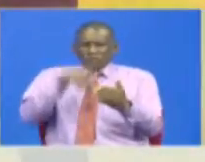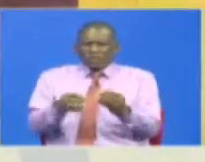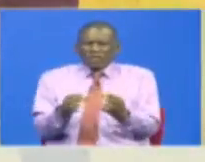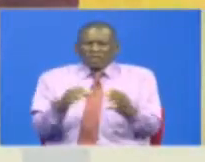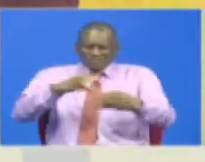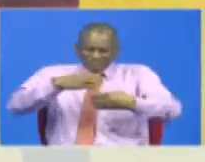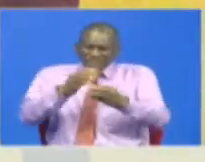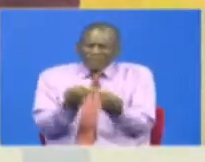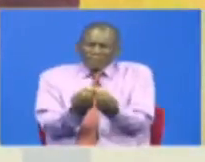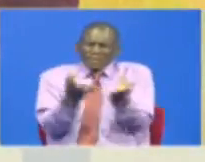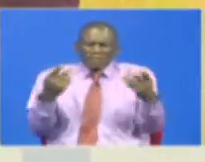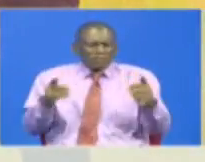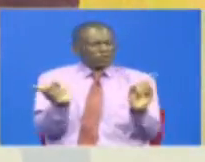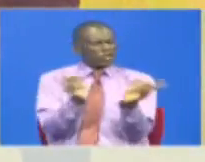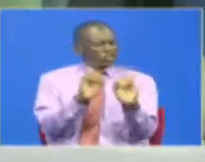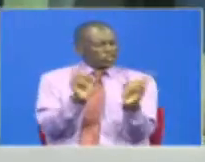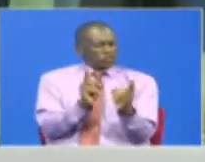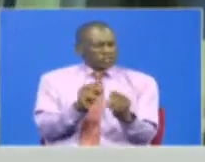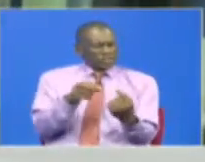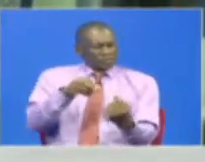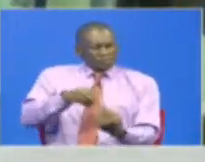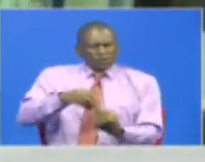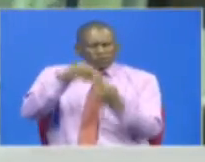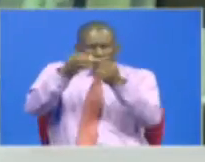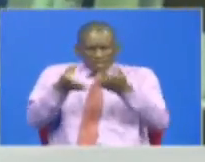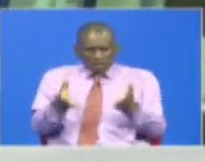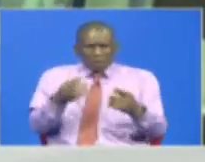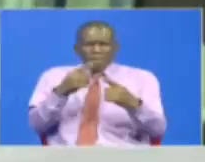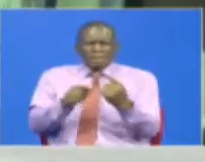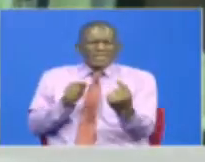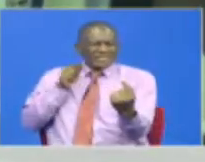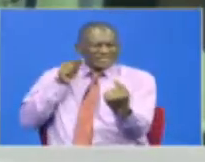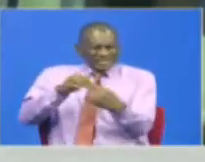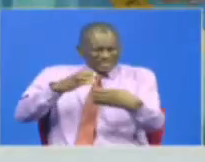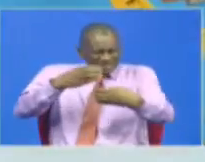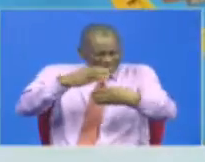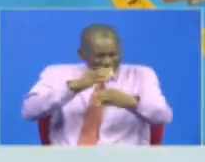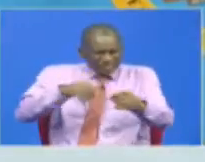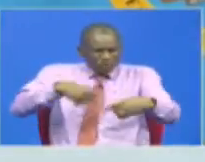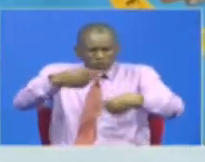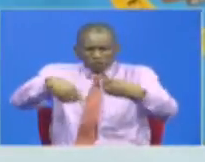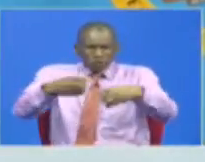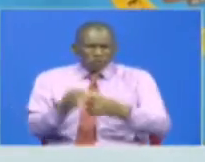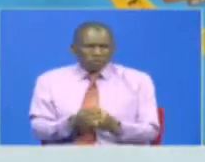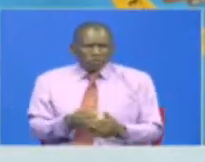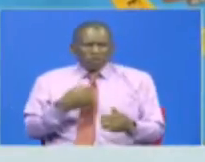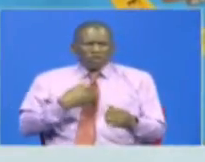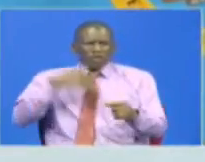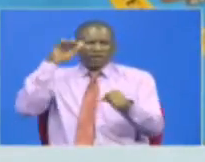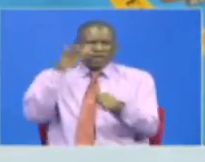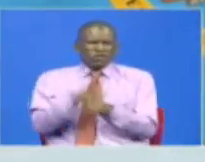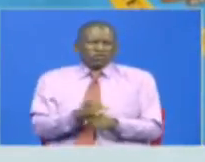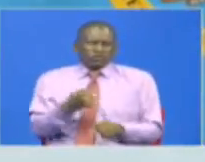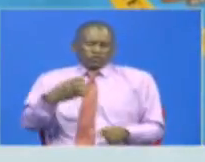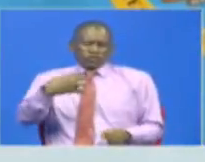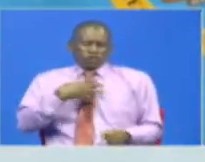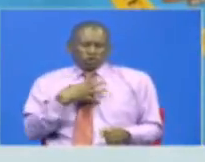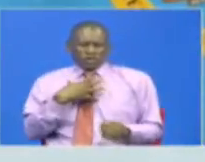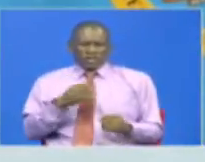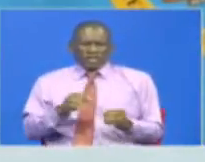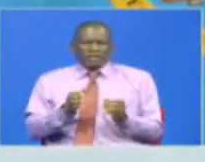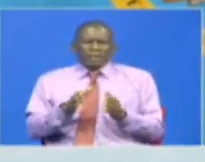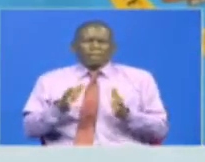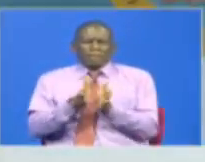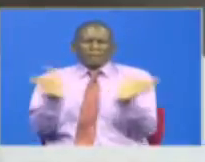not a priority at the moment. Instead, targeted testing will continue. There's a lot of panic in the general public and everybody